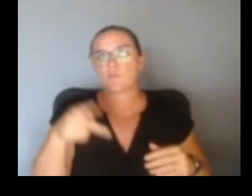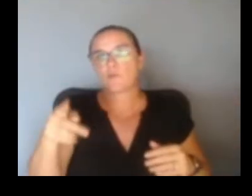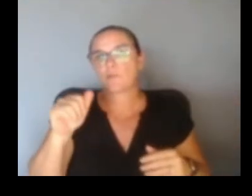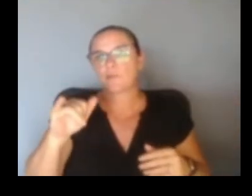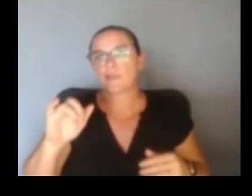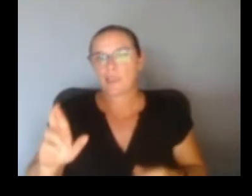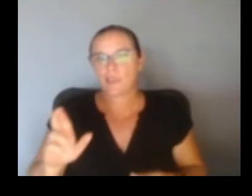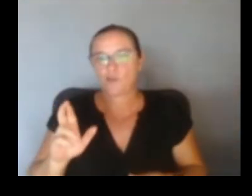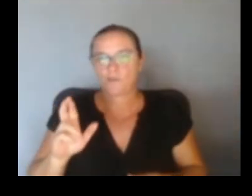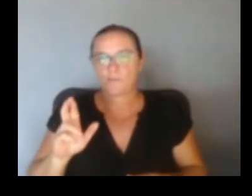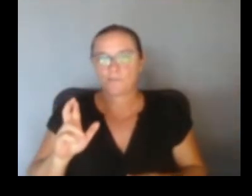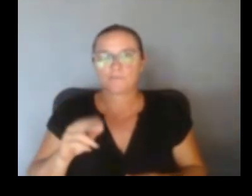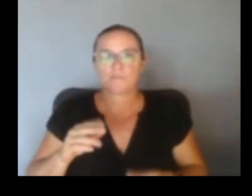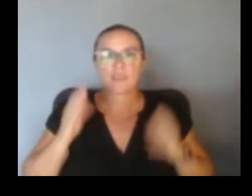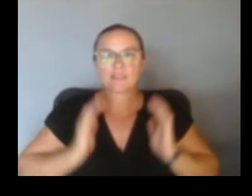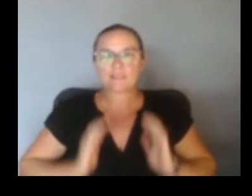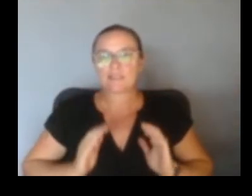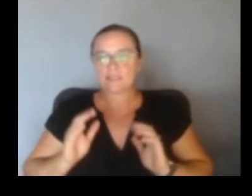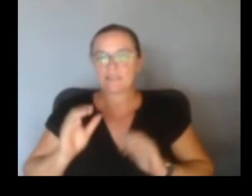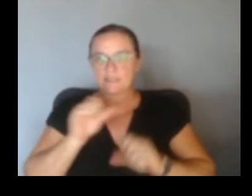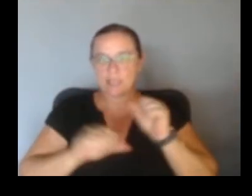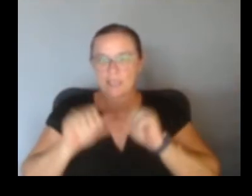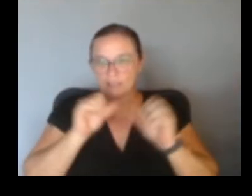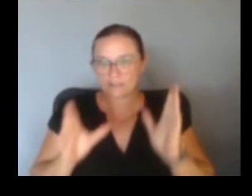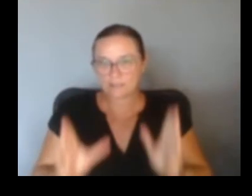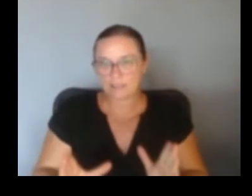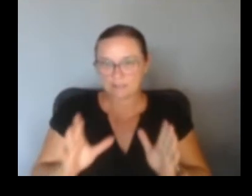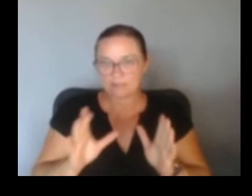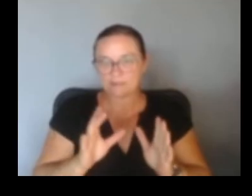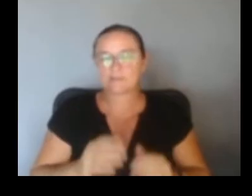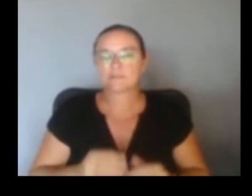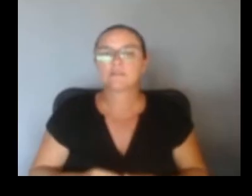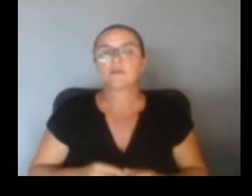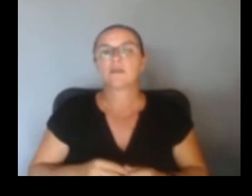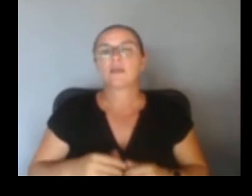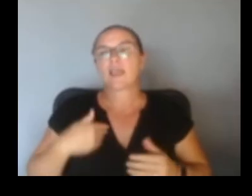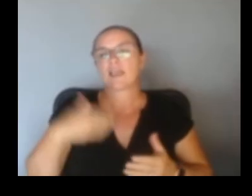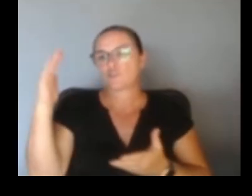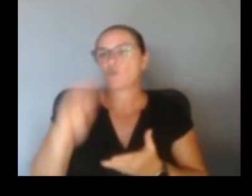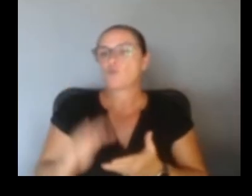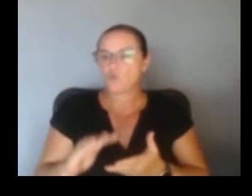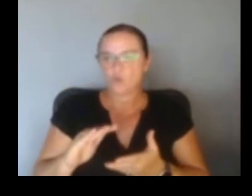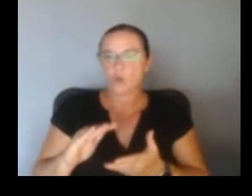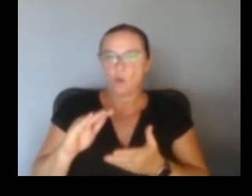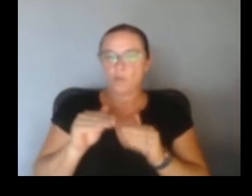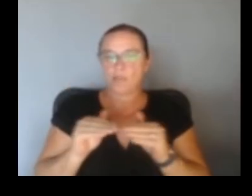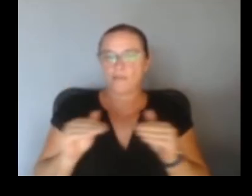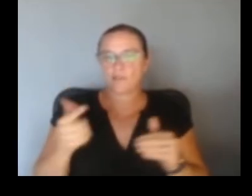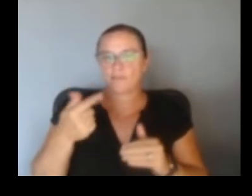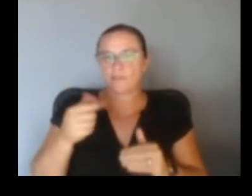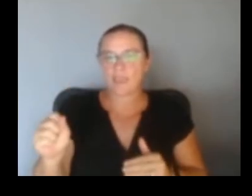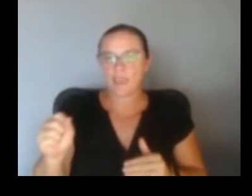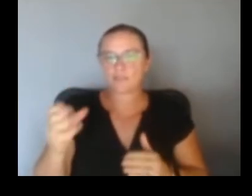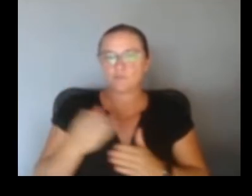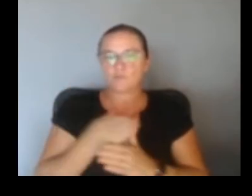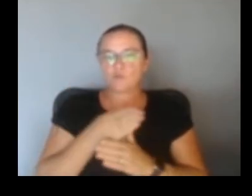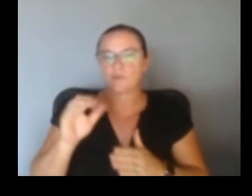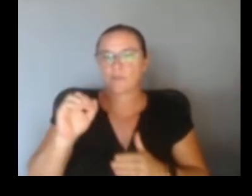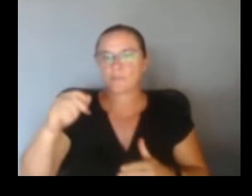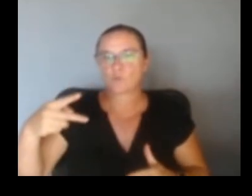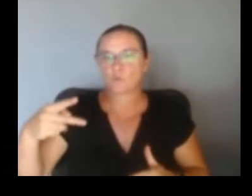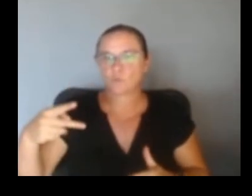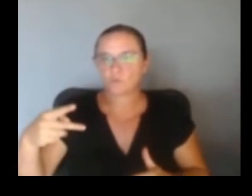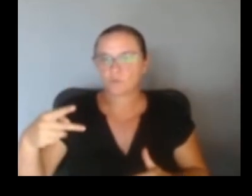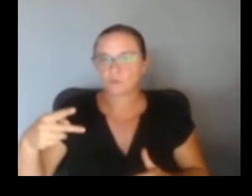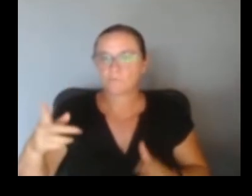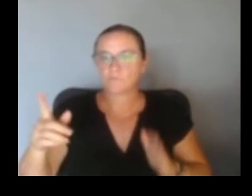Network, showing low levels of gas across the island in between our episodes. Occasionally